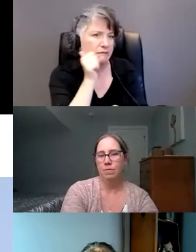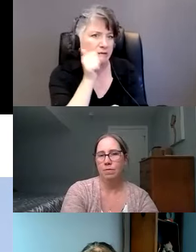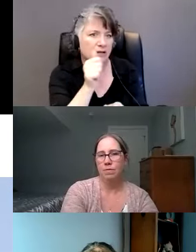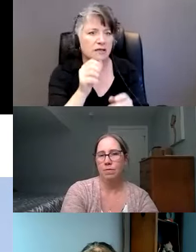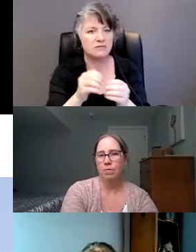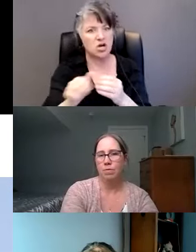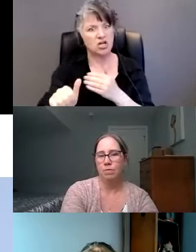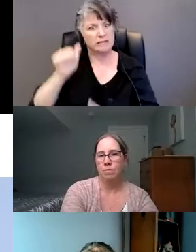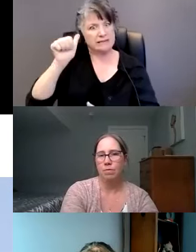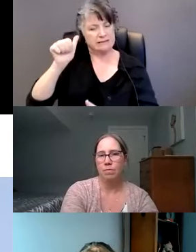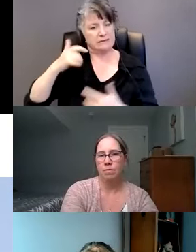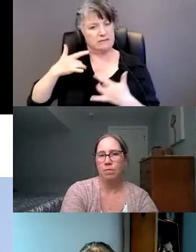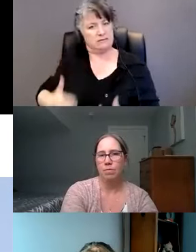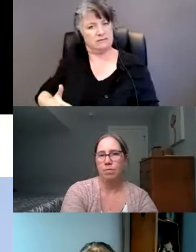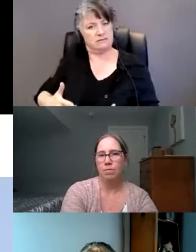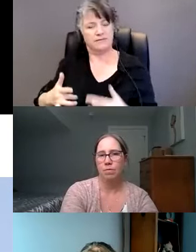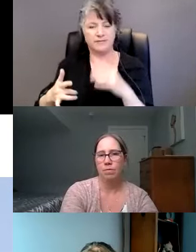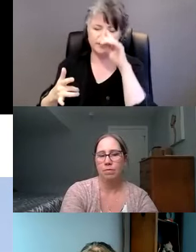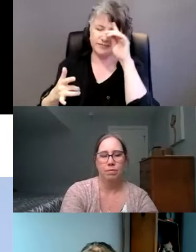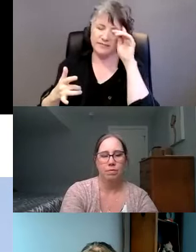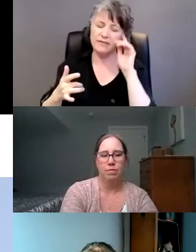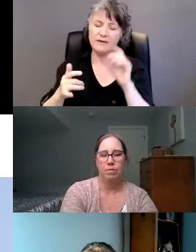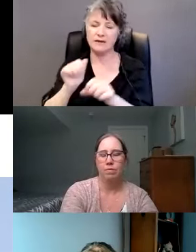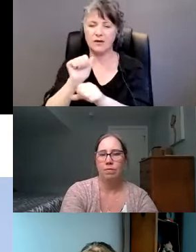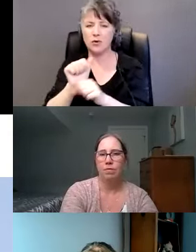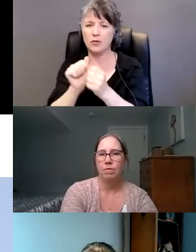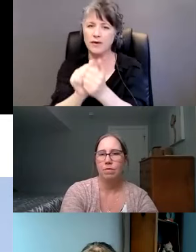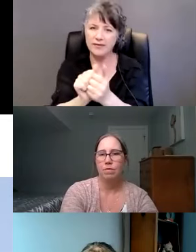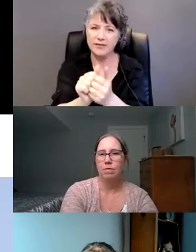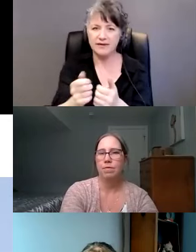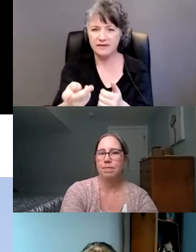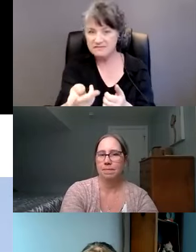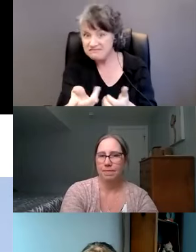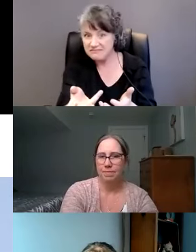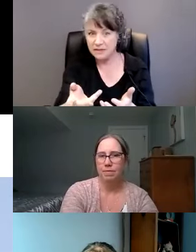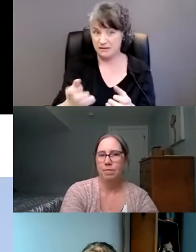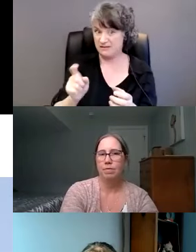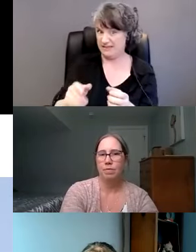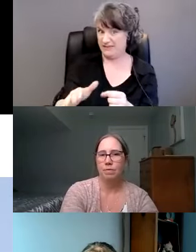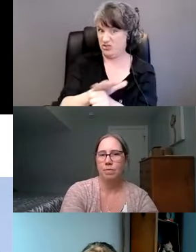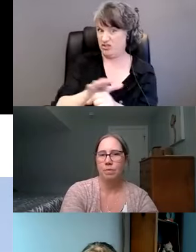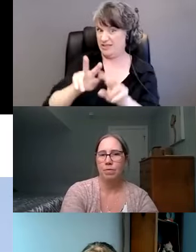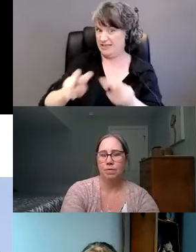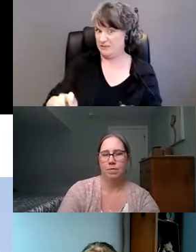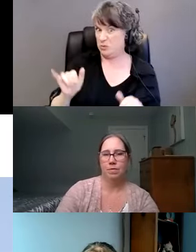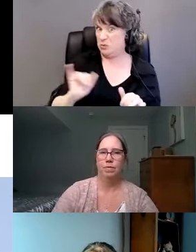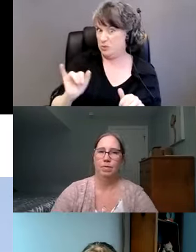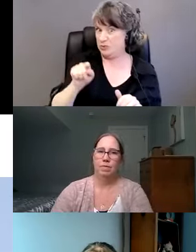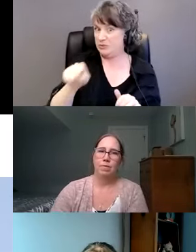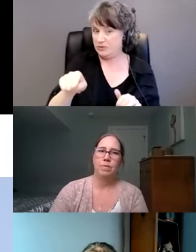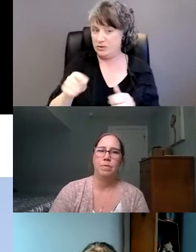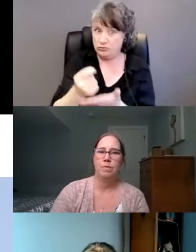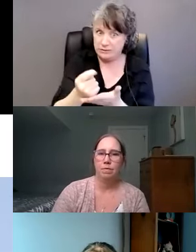end up both working with her, but she may actually end up needing a fulsome assessment herself, and she may need some treatments herself. So